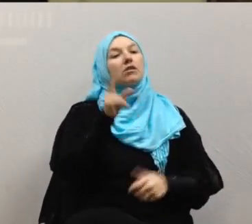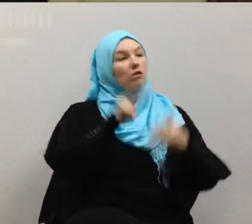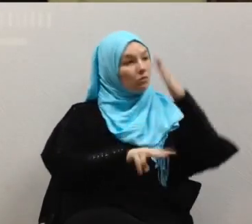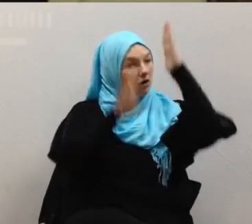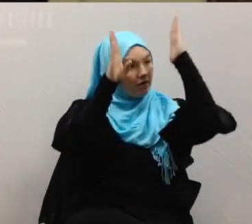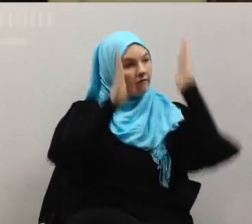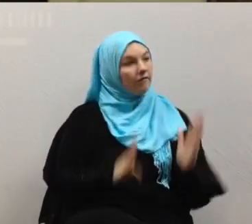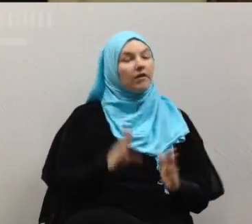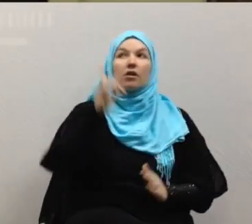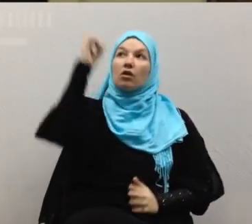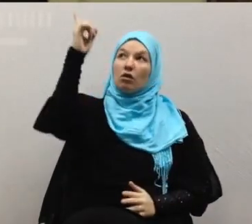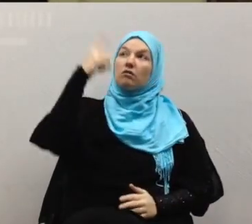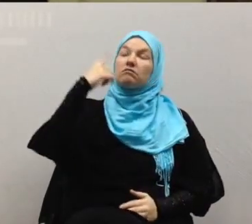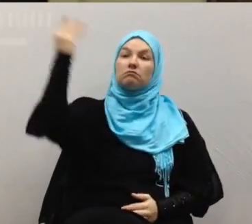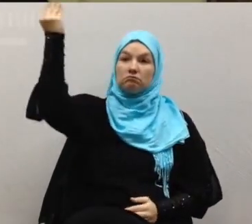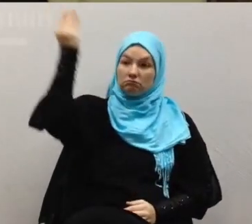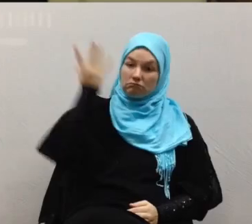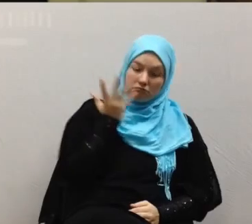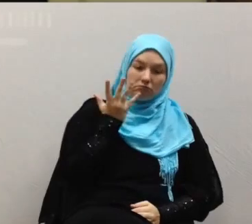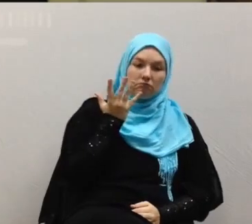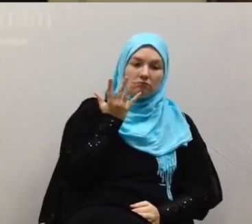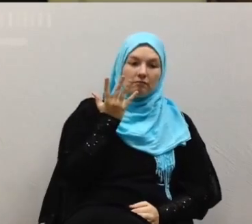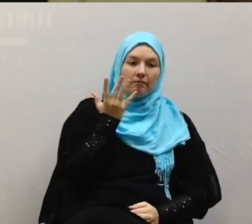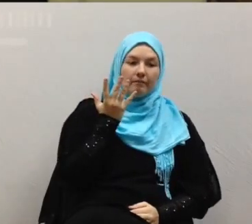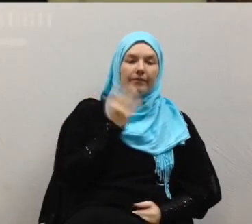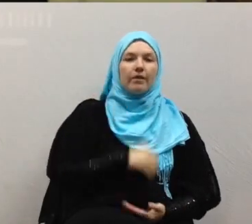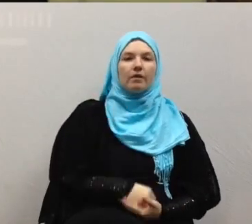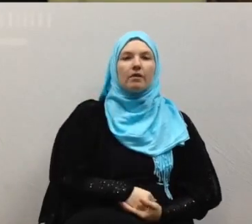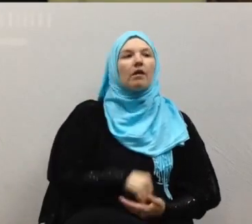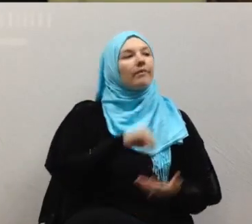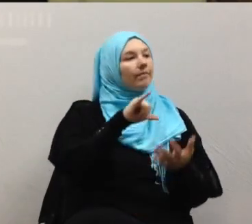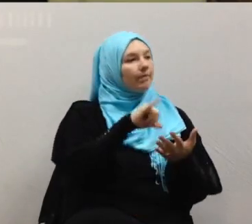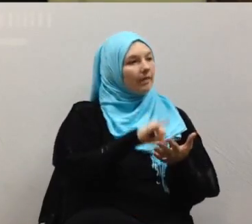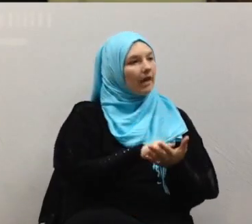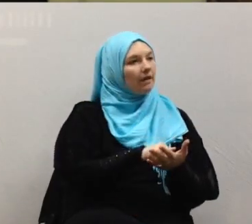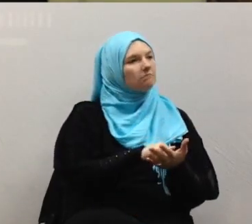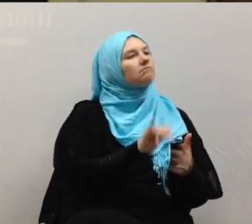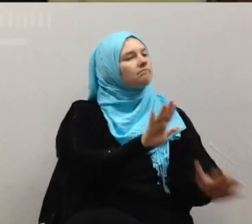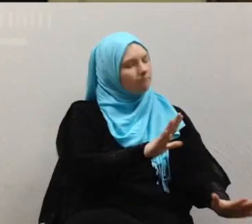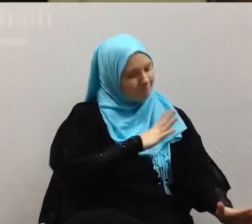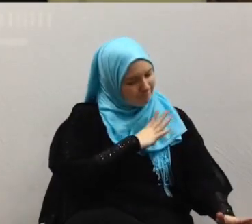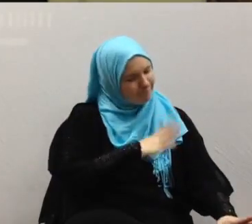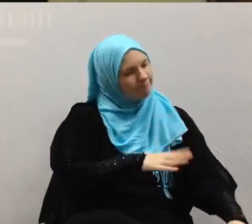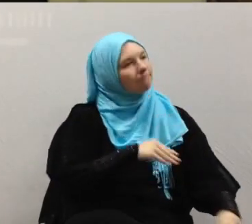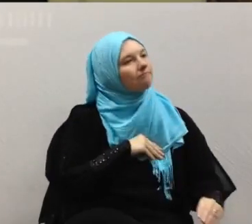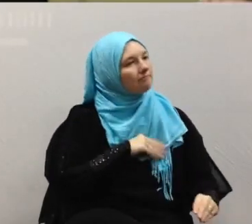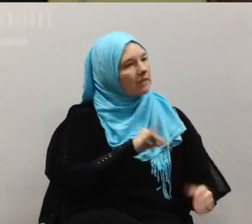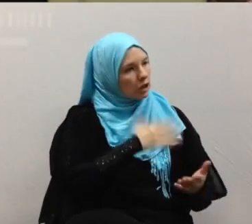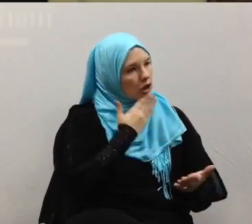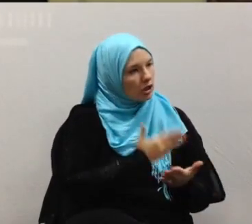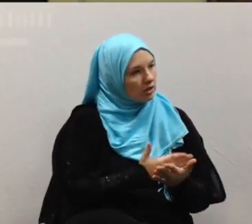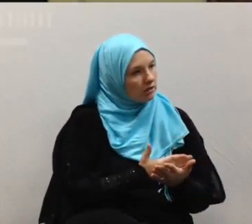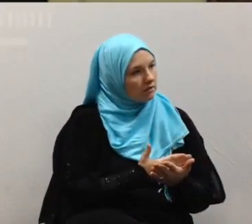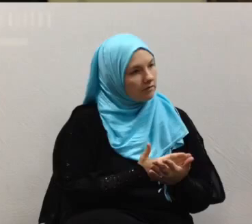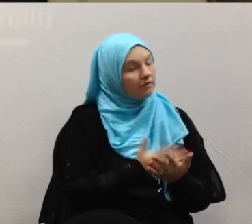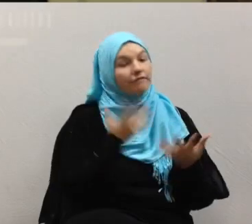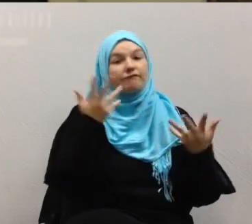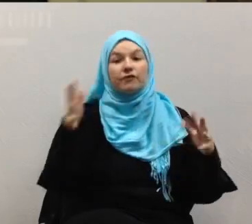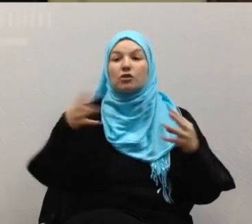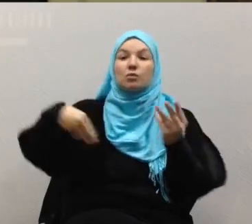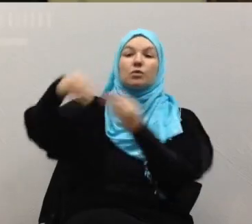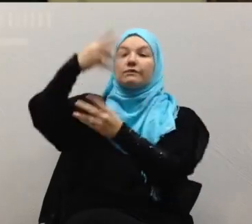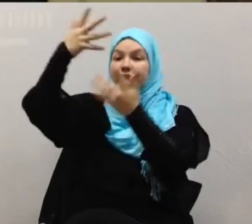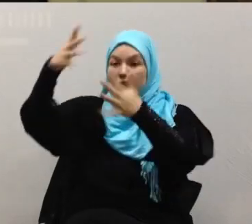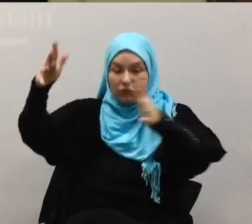Allah in the inspiration that this is good. On his way back, after he has done everything, the